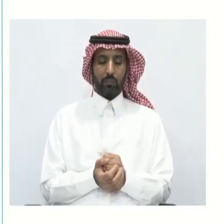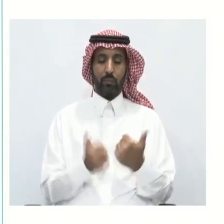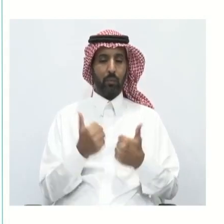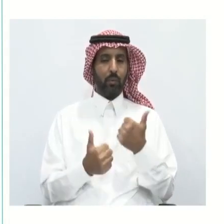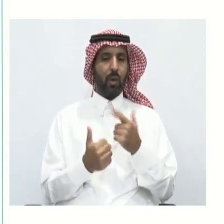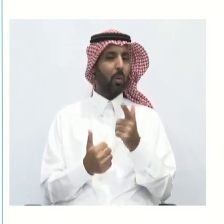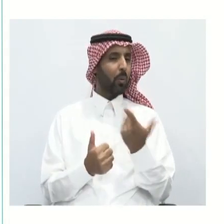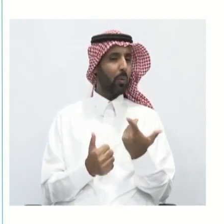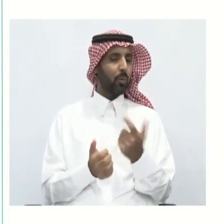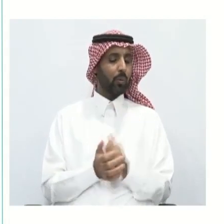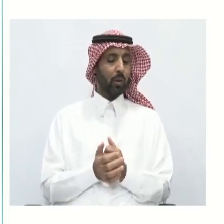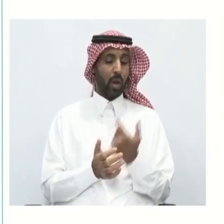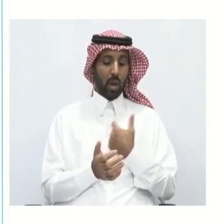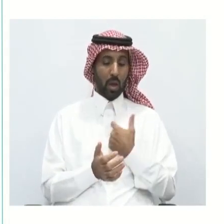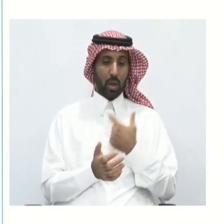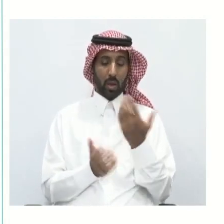How about you?